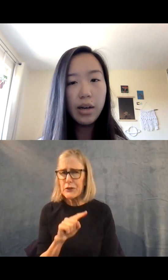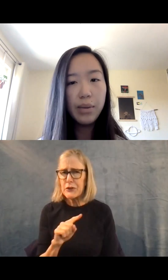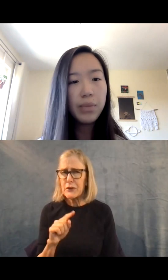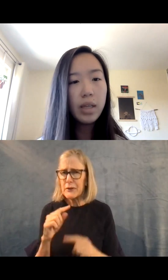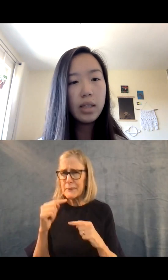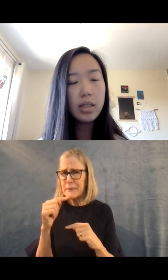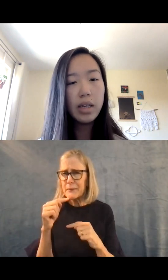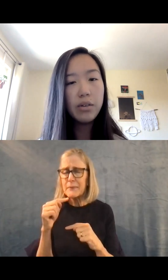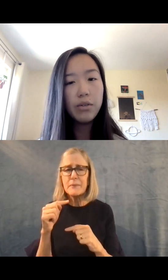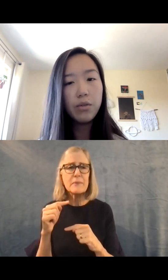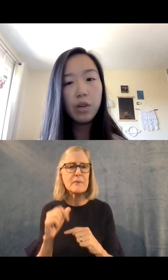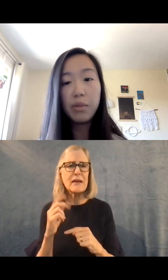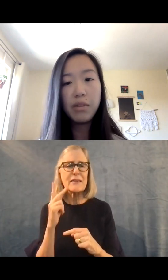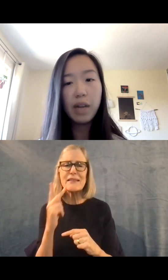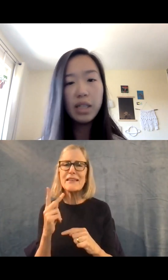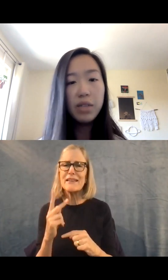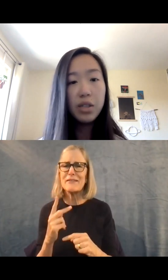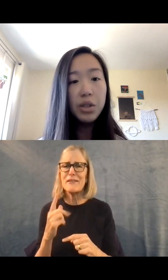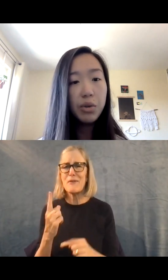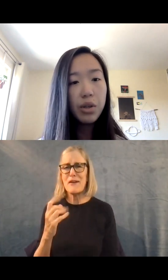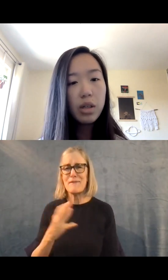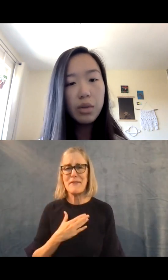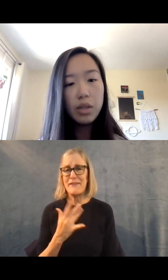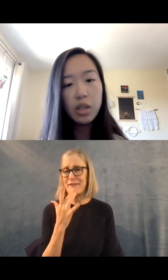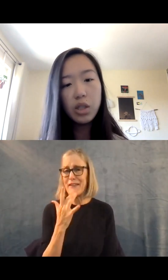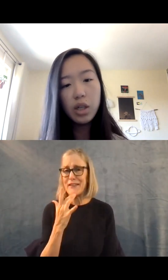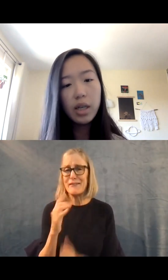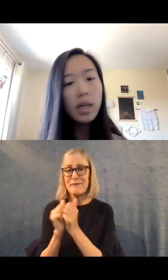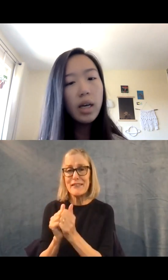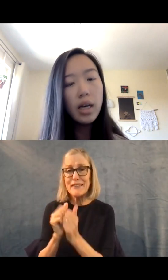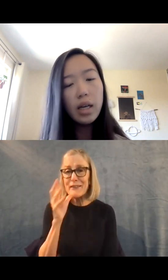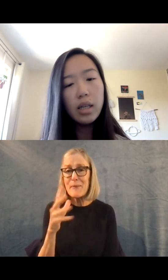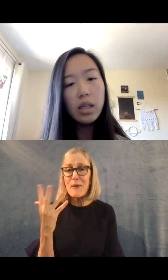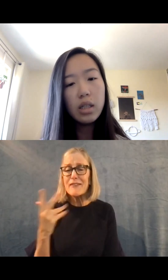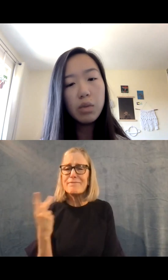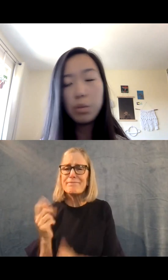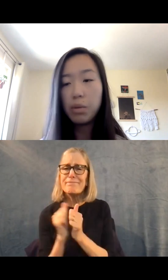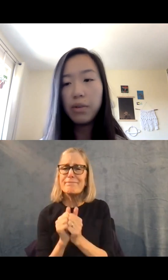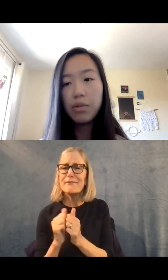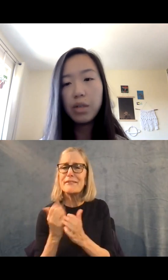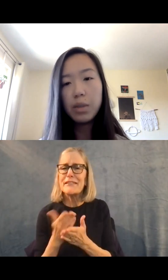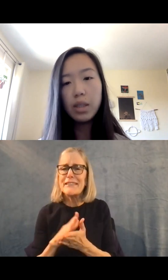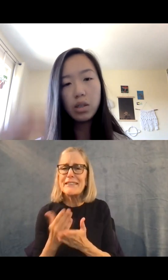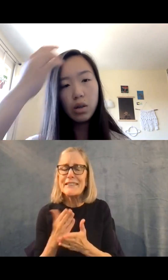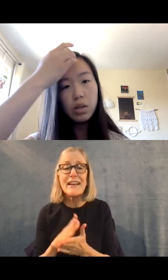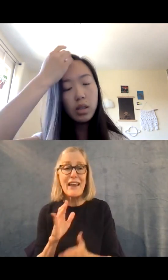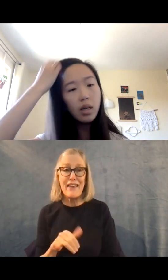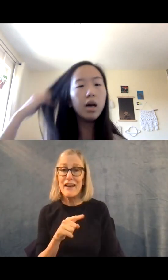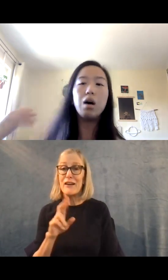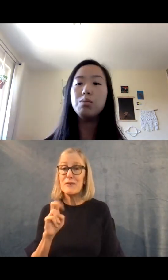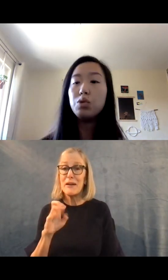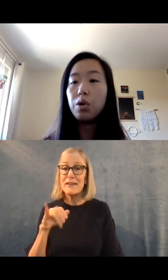that this is kind of one of my favorite activities to do with her. It was actually cooking. And this was one of my favorite recipes. It's